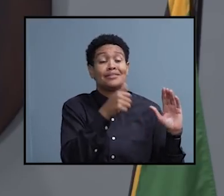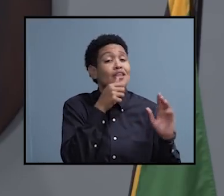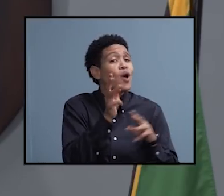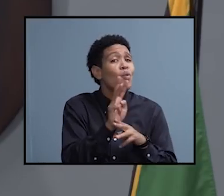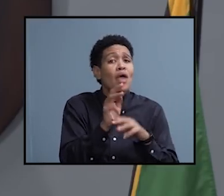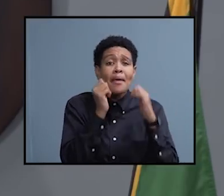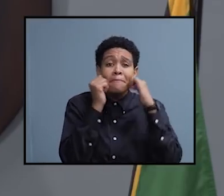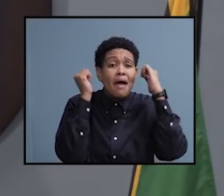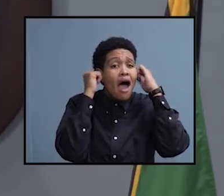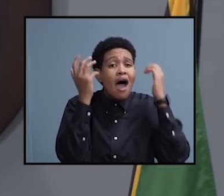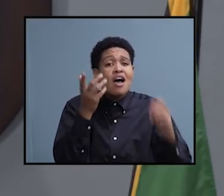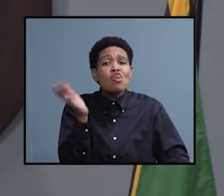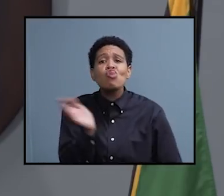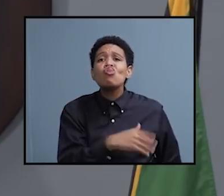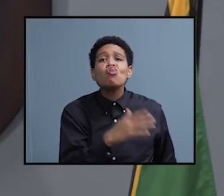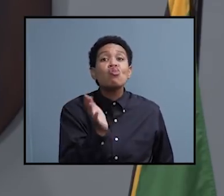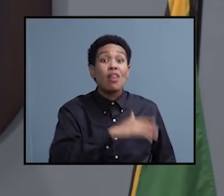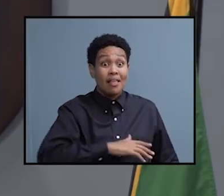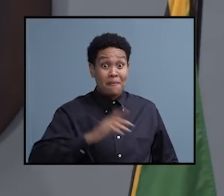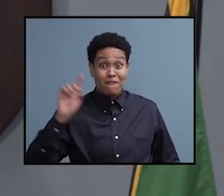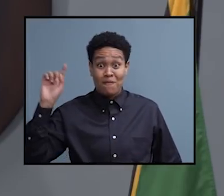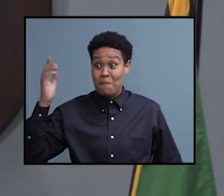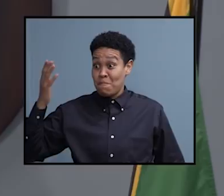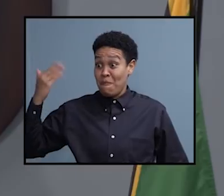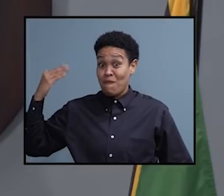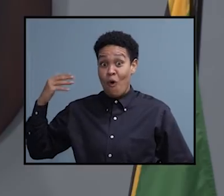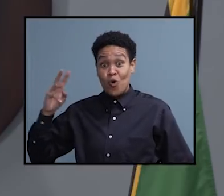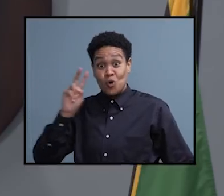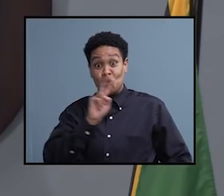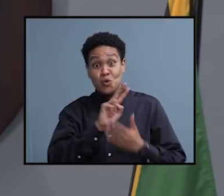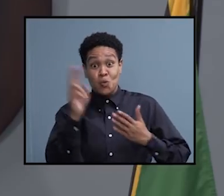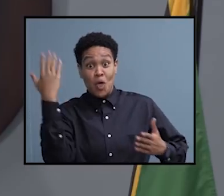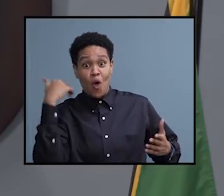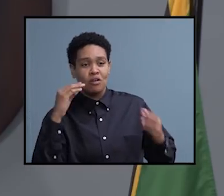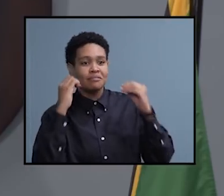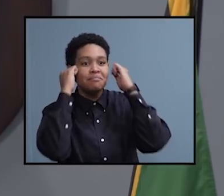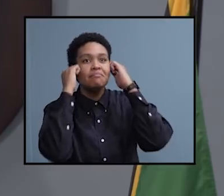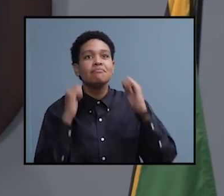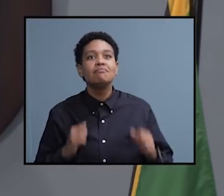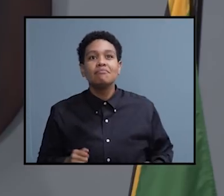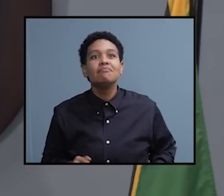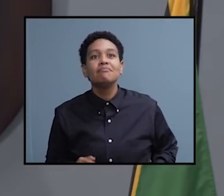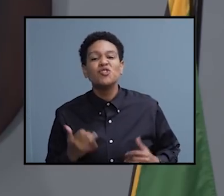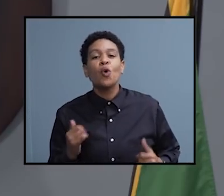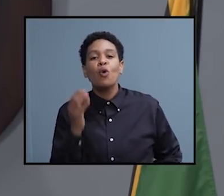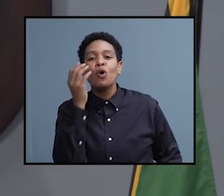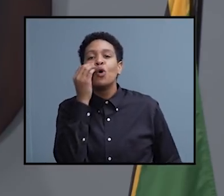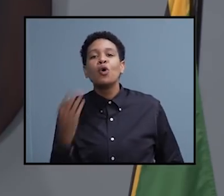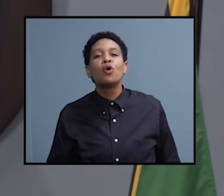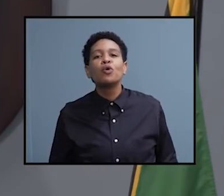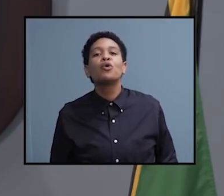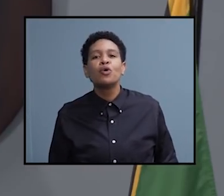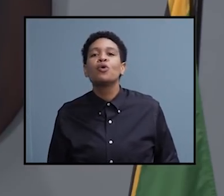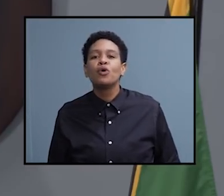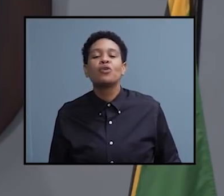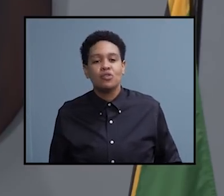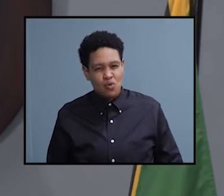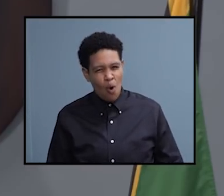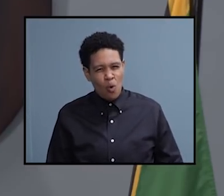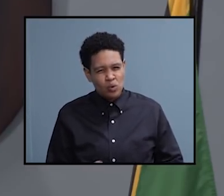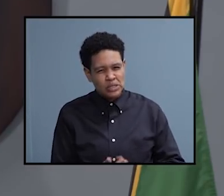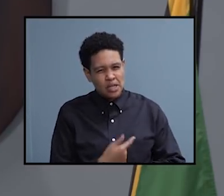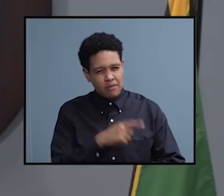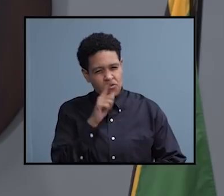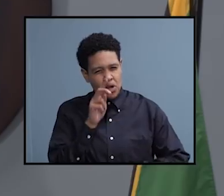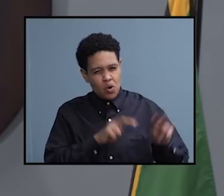wearing masks as much as they were 2 weeks ago. I've also observed that those who